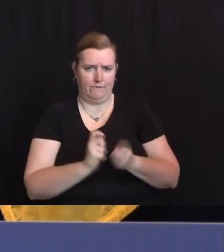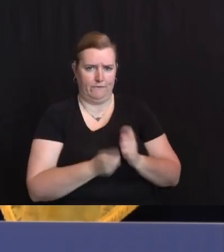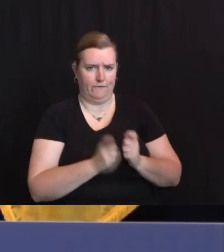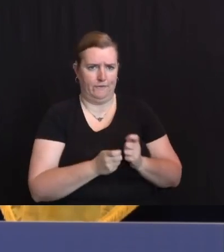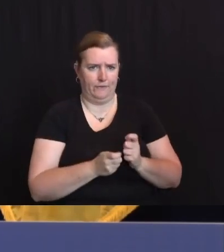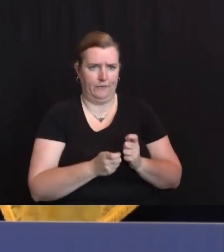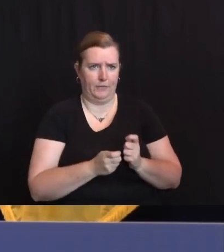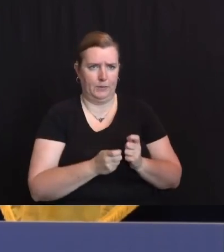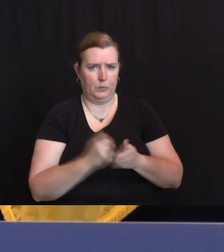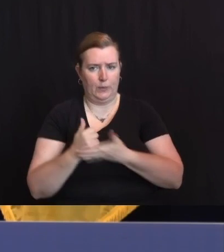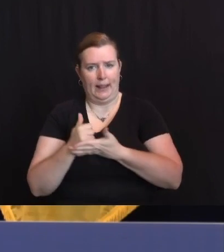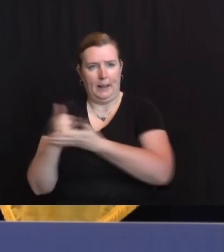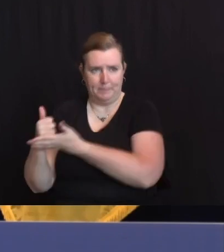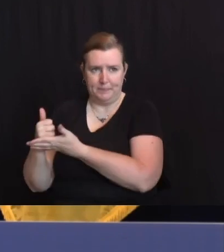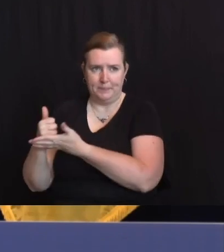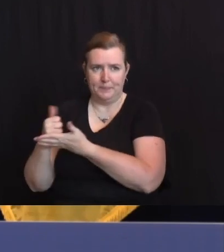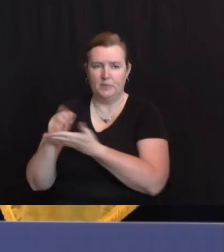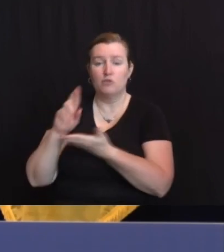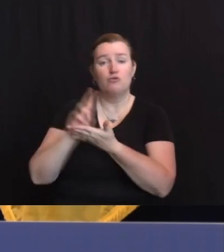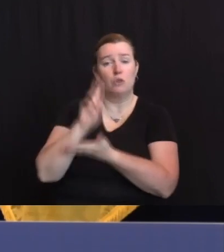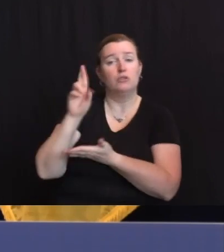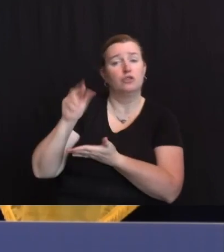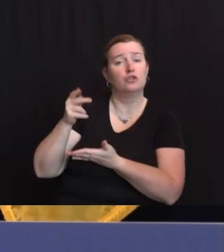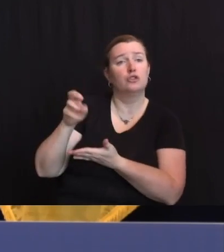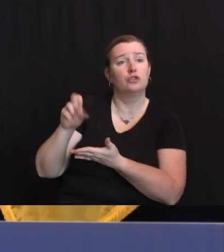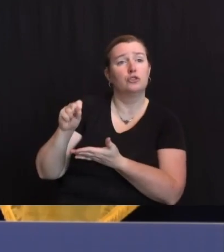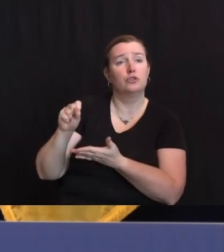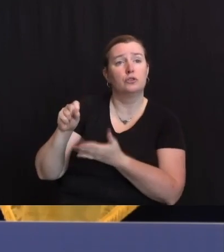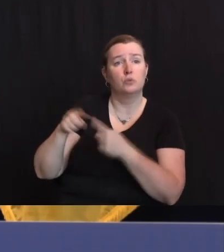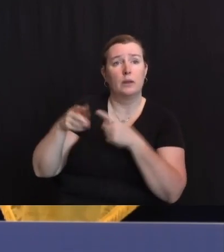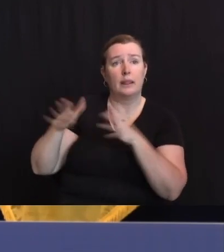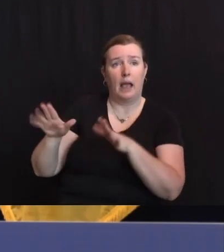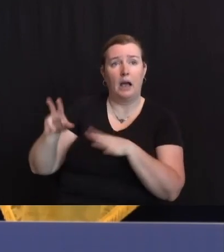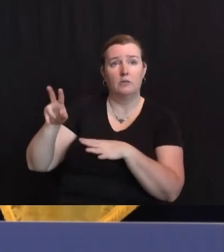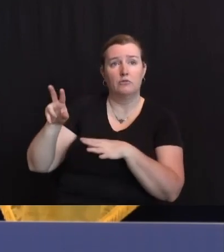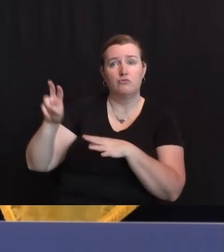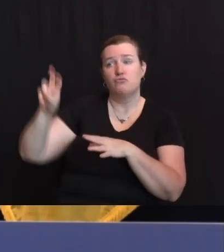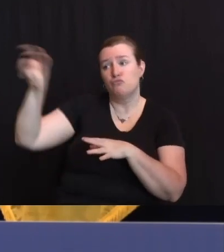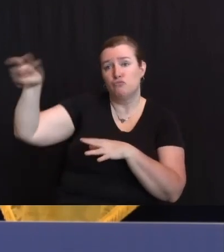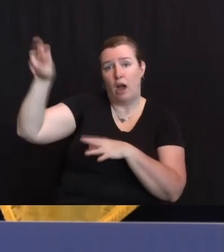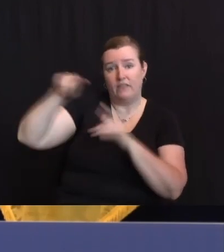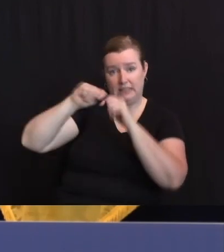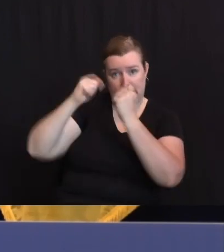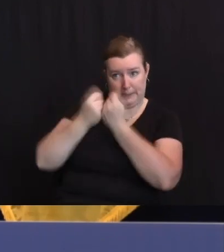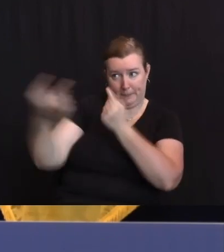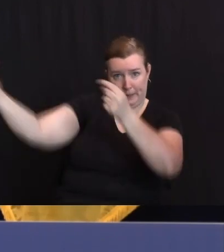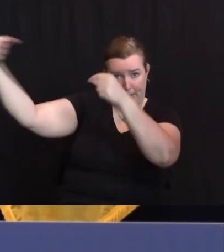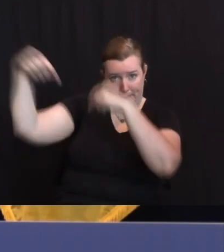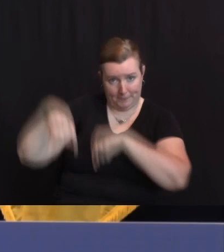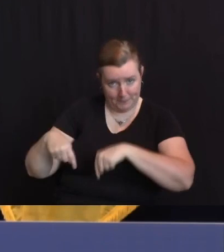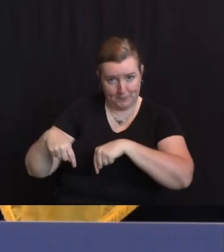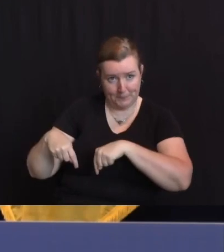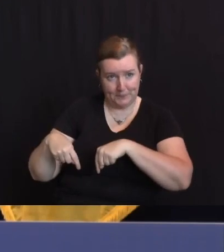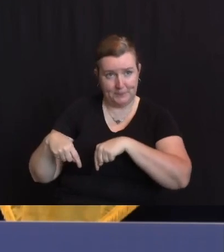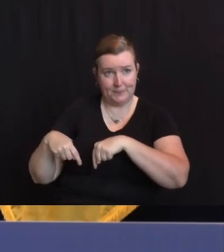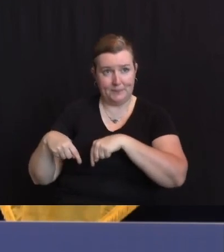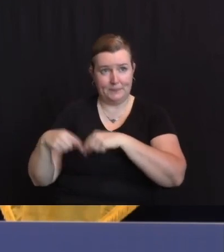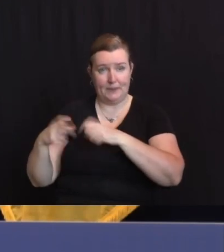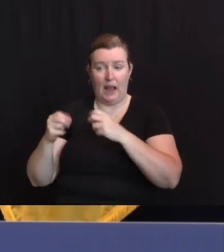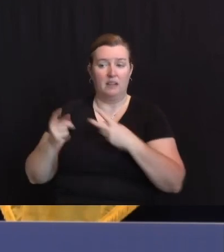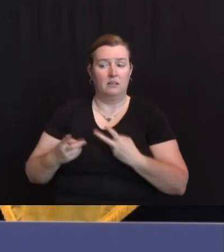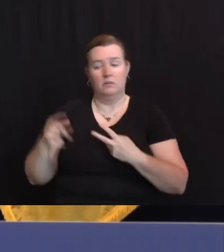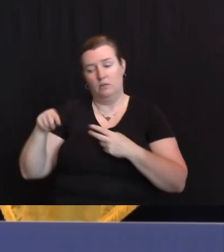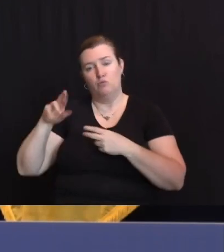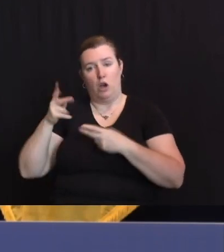allow them to be able to both receive traveling teams or to make trips themselves. Got to be done safely. I mean, they said it better than I